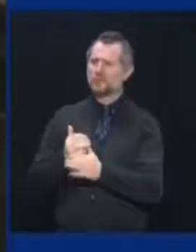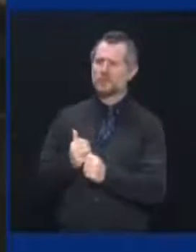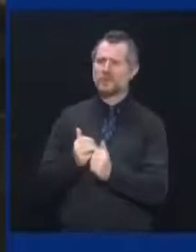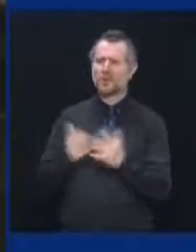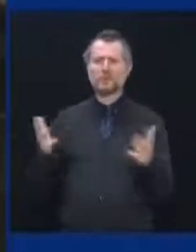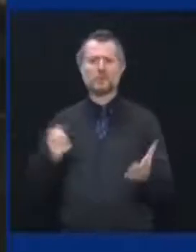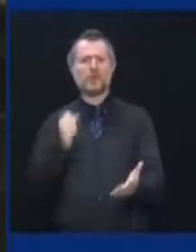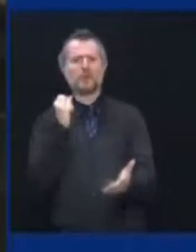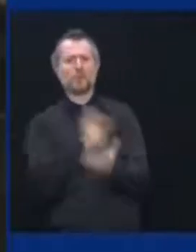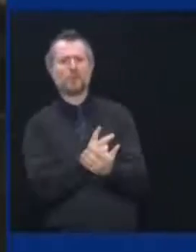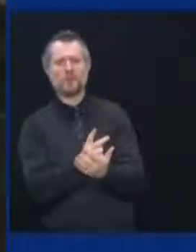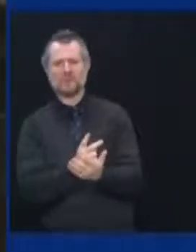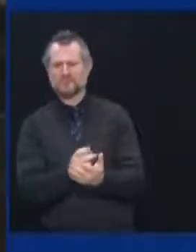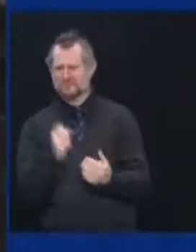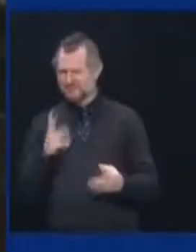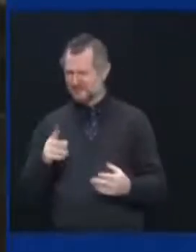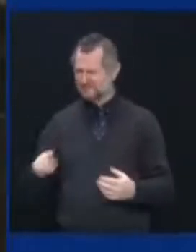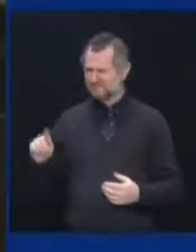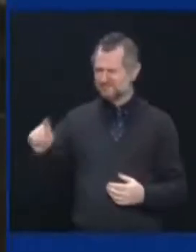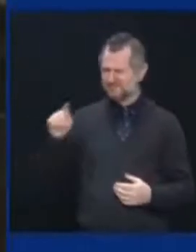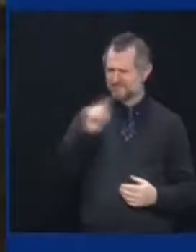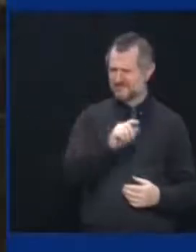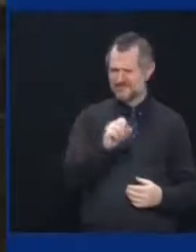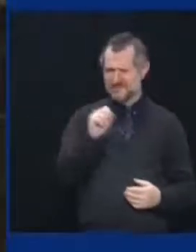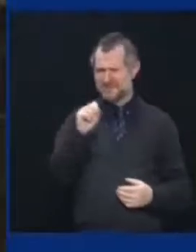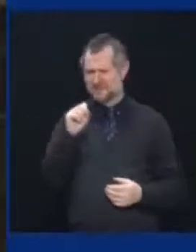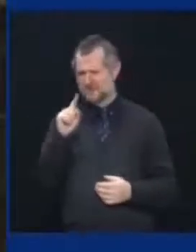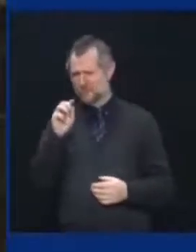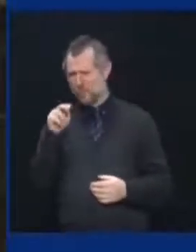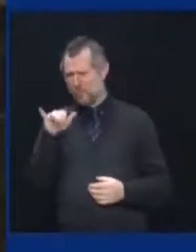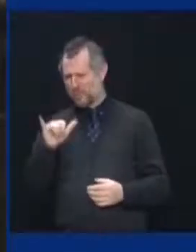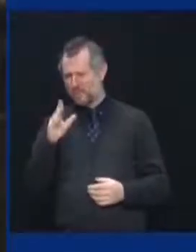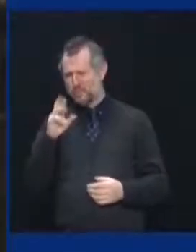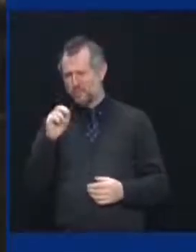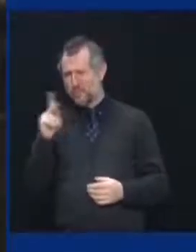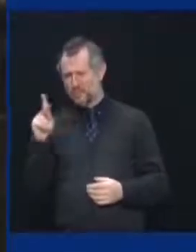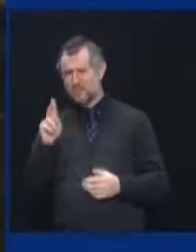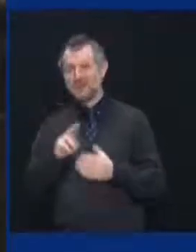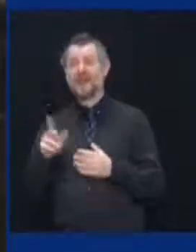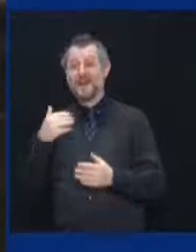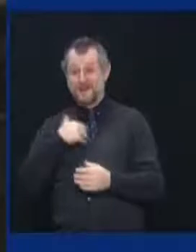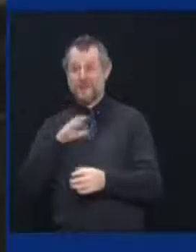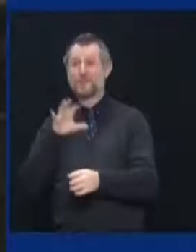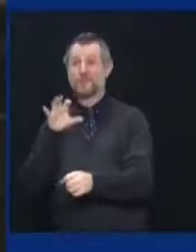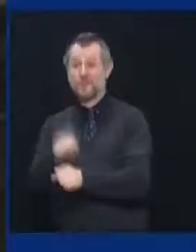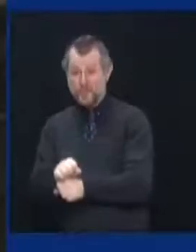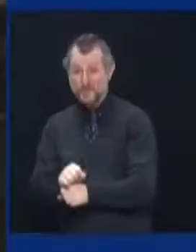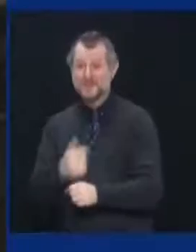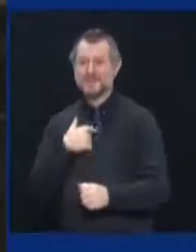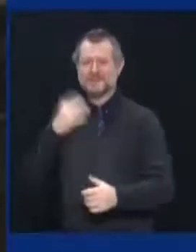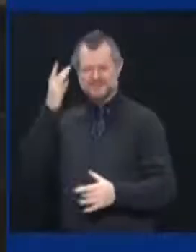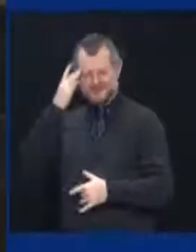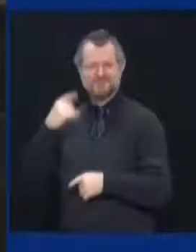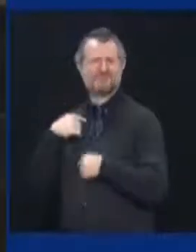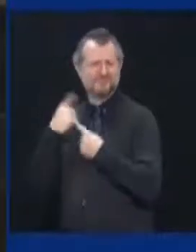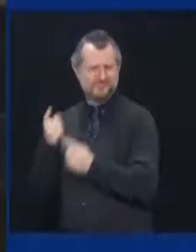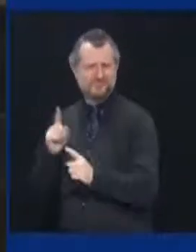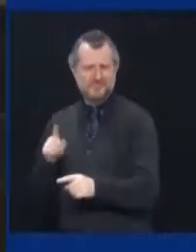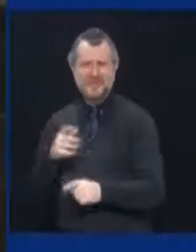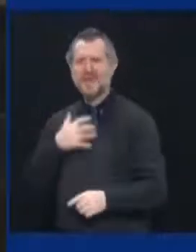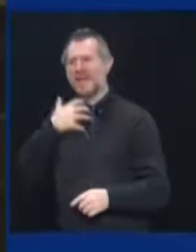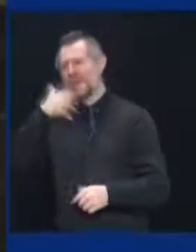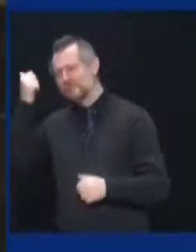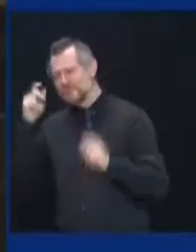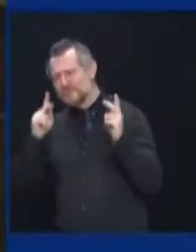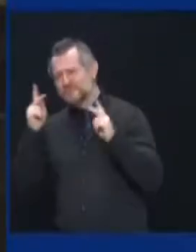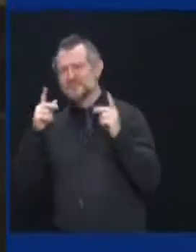hearing from so many people at Stony Brook that thought they had appointments, people with pre-existing conditions who are elderly. They're